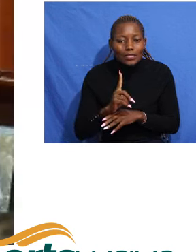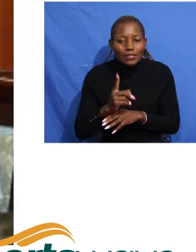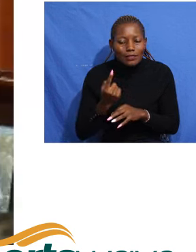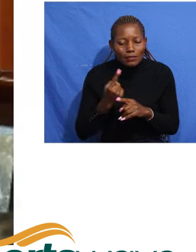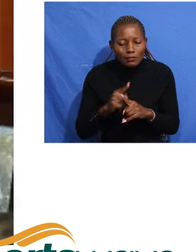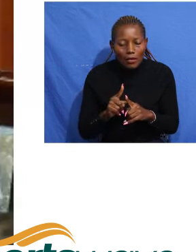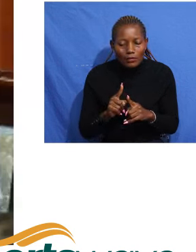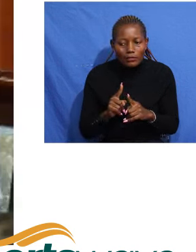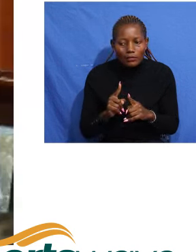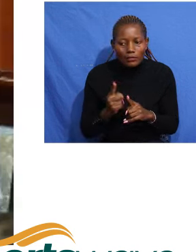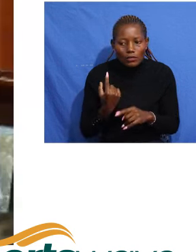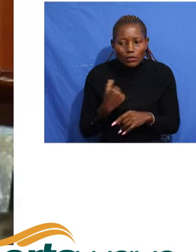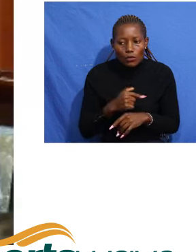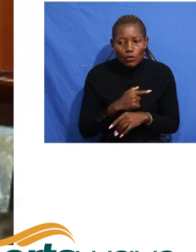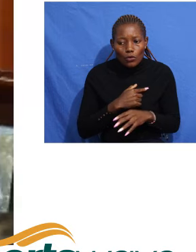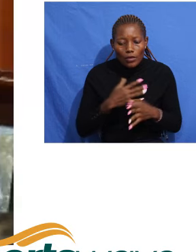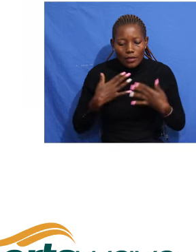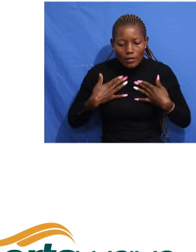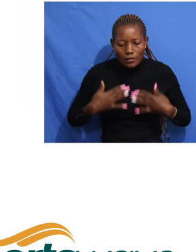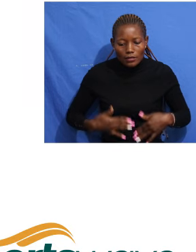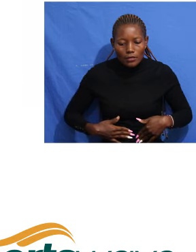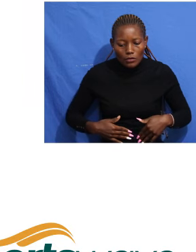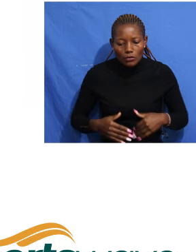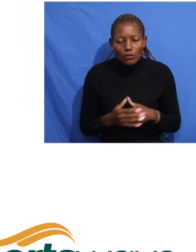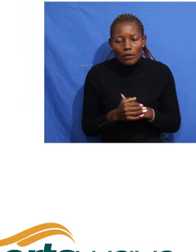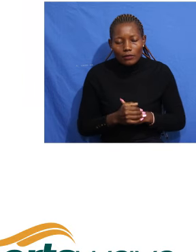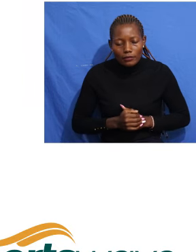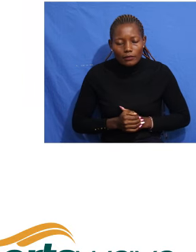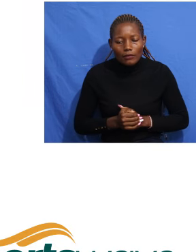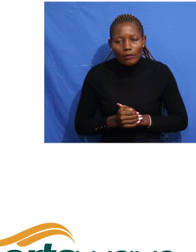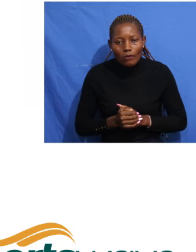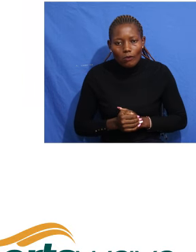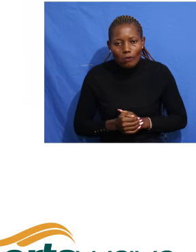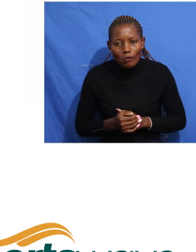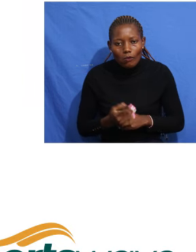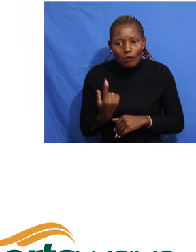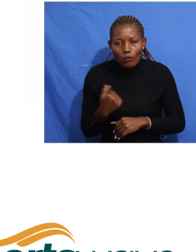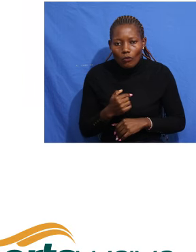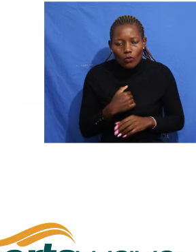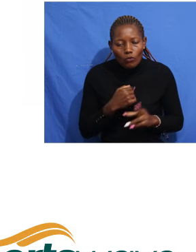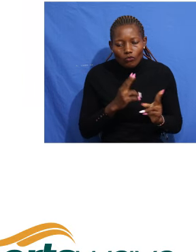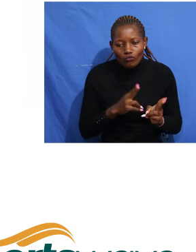But we as a human needs a lot more sleep time.